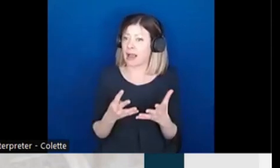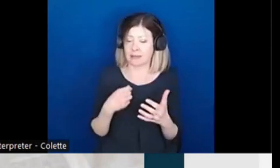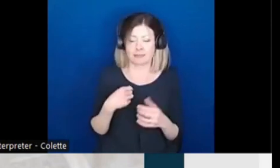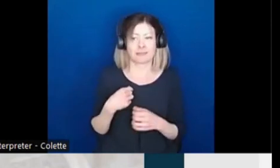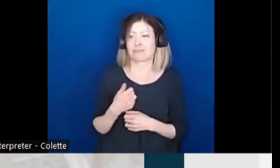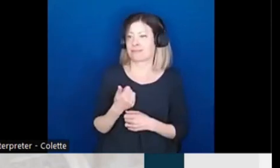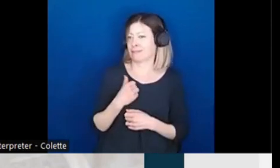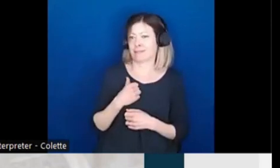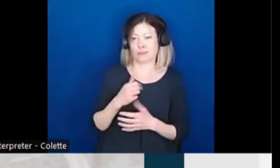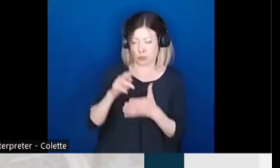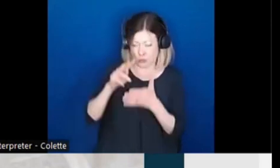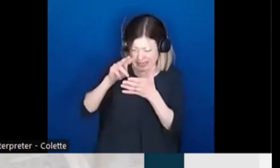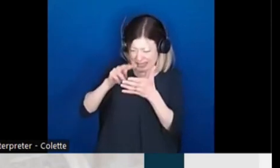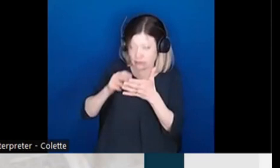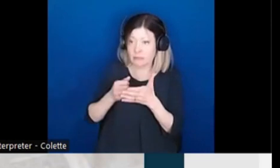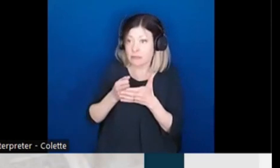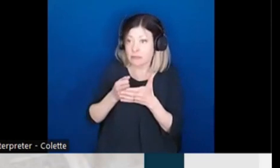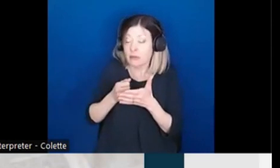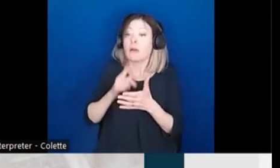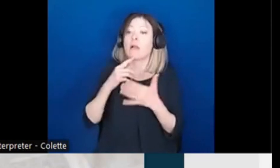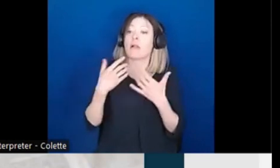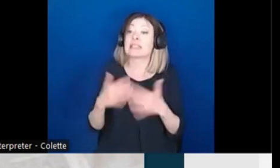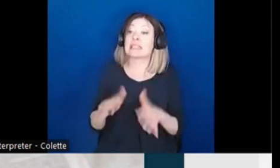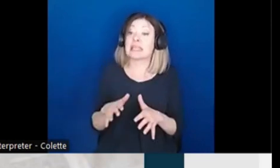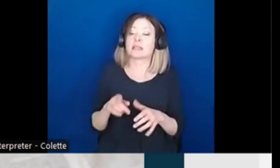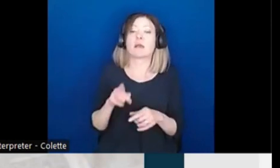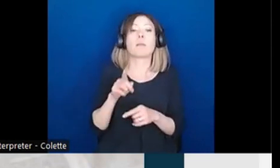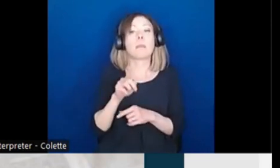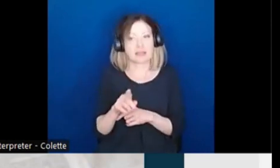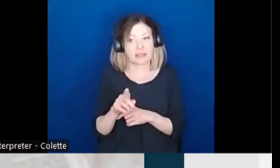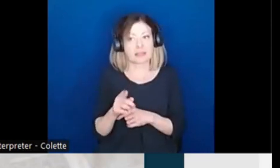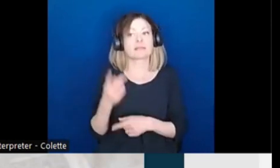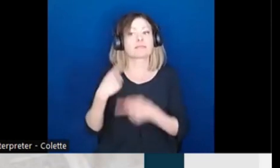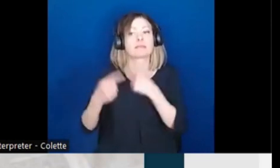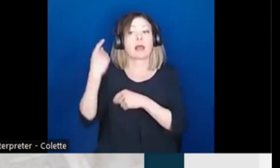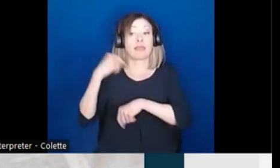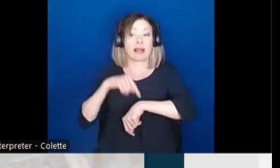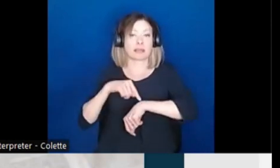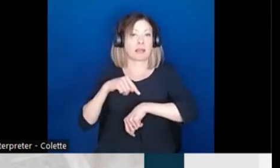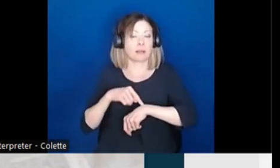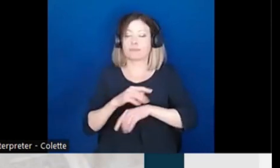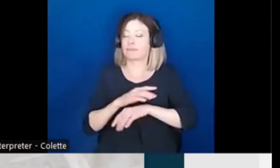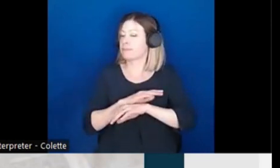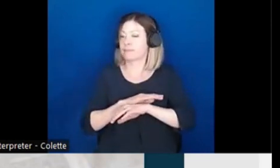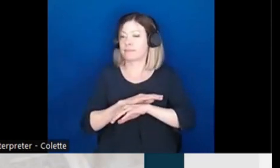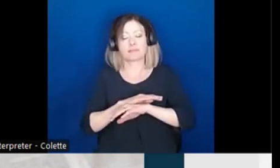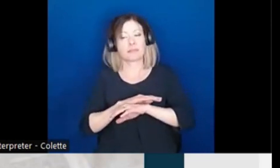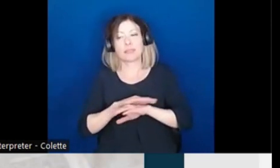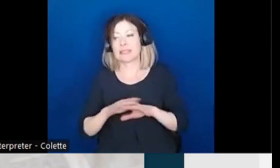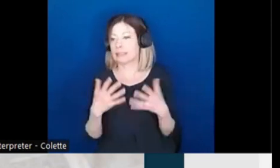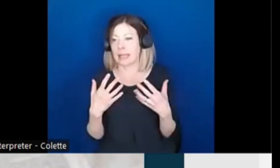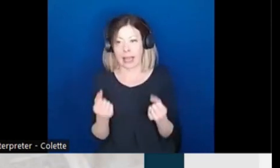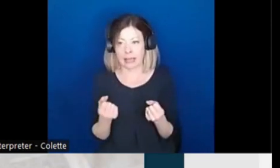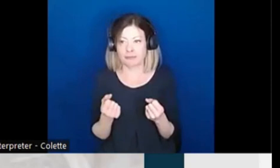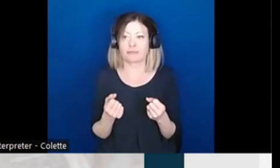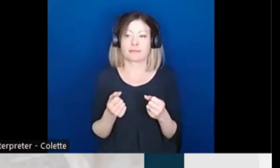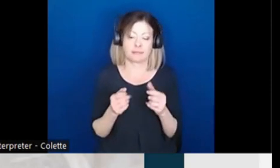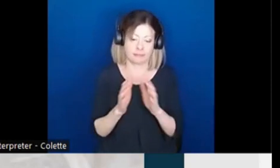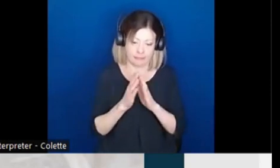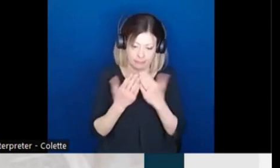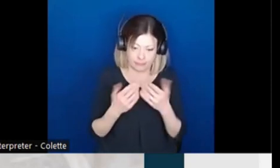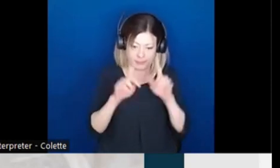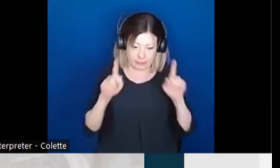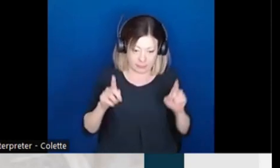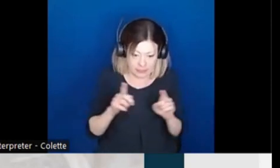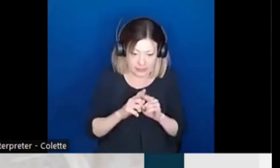did. They weren't used to a culture where they constantly had images and entertainment, so they would get the stories where they could.